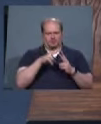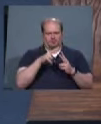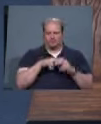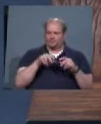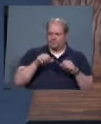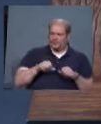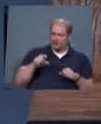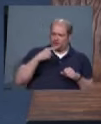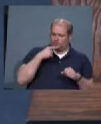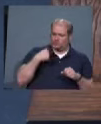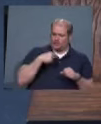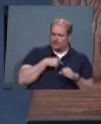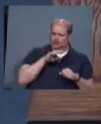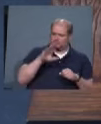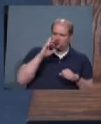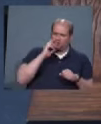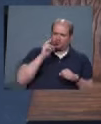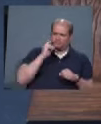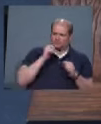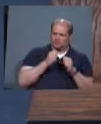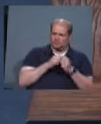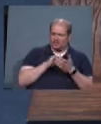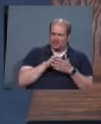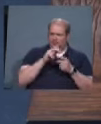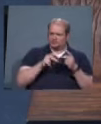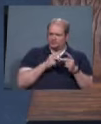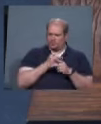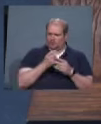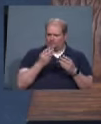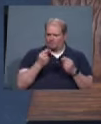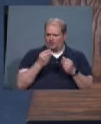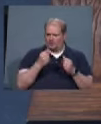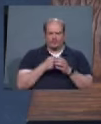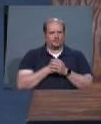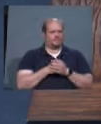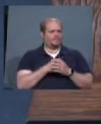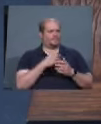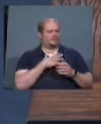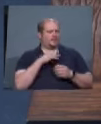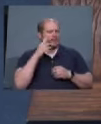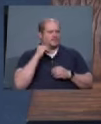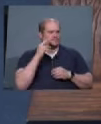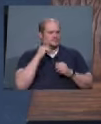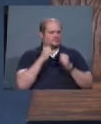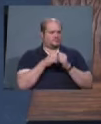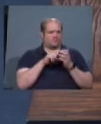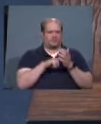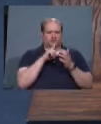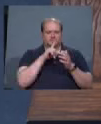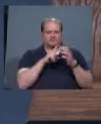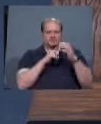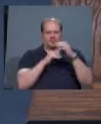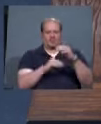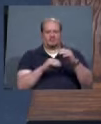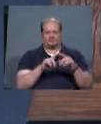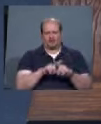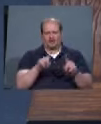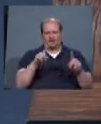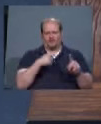can you tell us your experience in this sort of property? My experience in this is very limited.